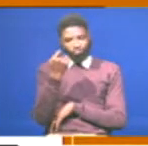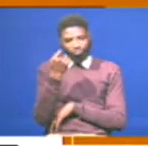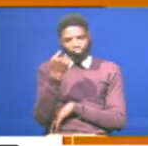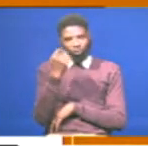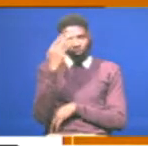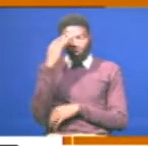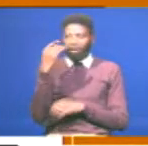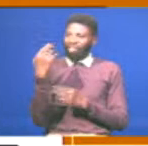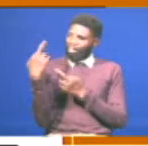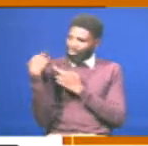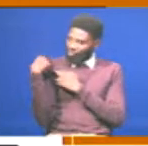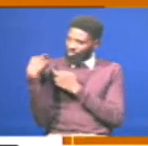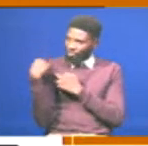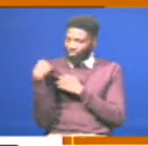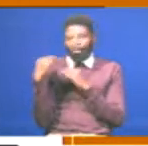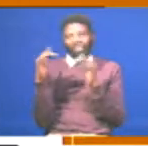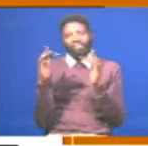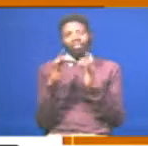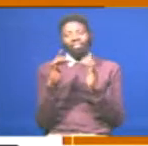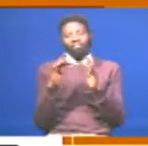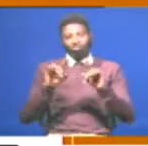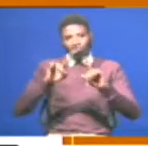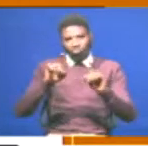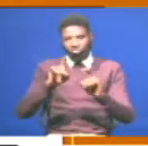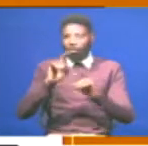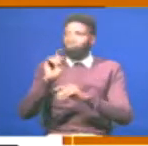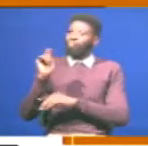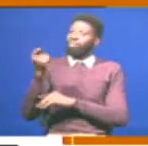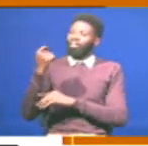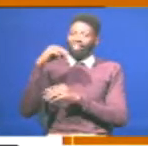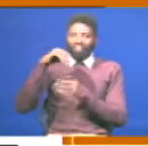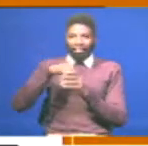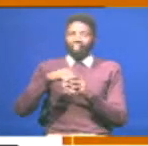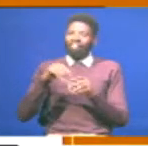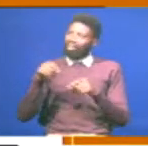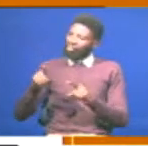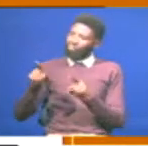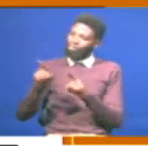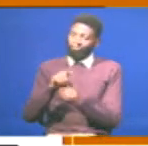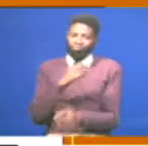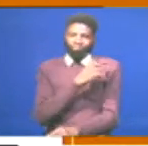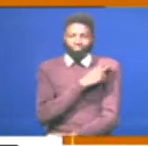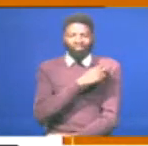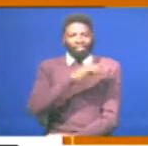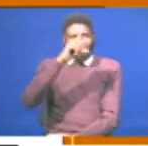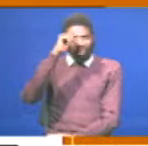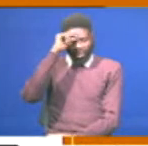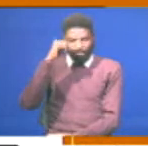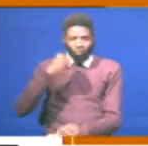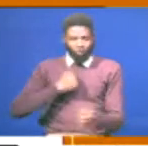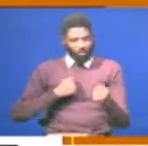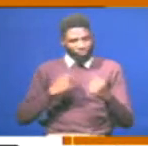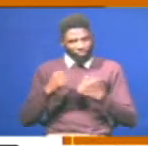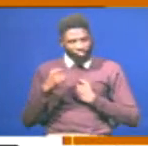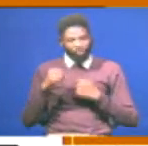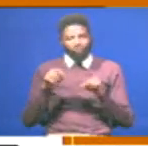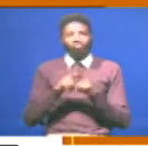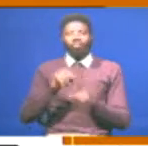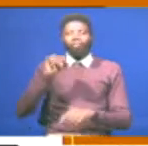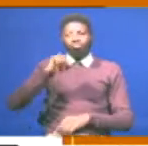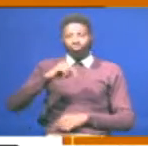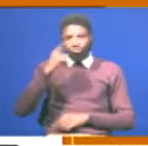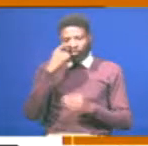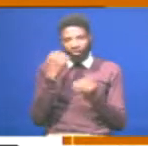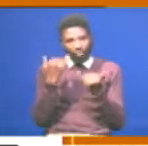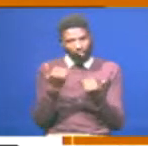responsible for the internet test run in the country. He has consulted for the governments of Rwanda and South Sudan, currently leads